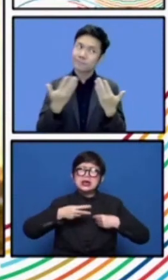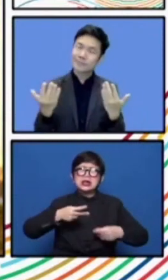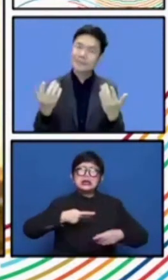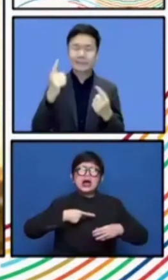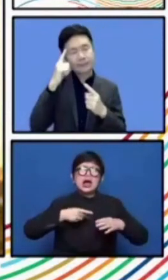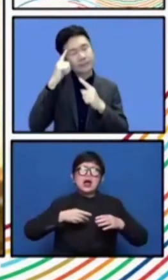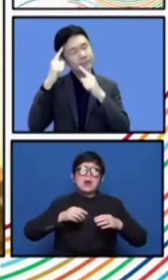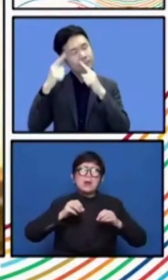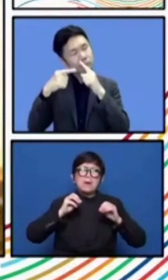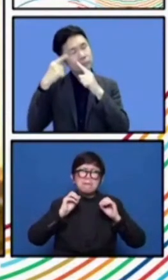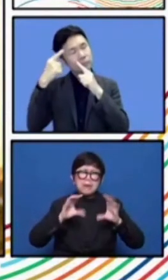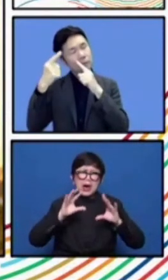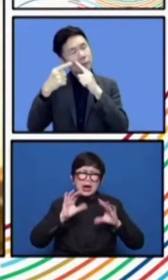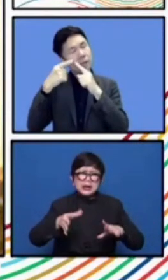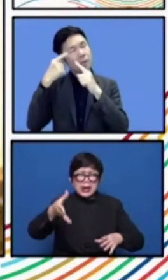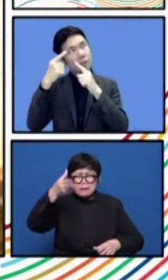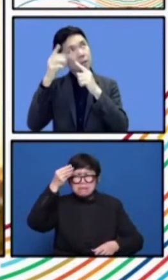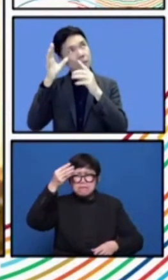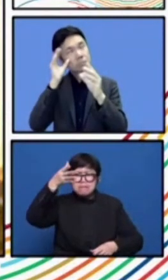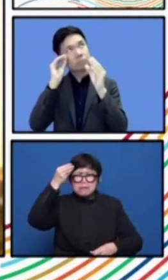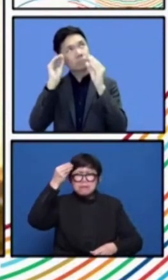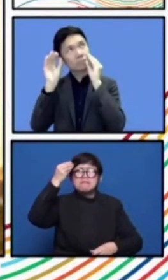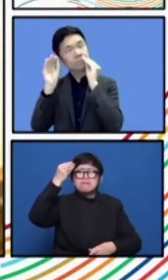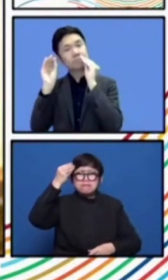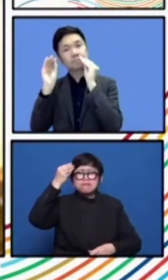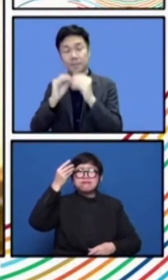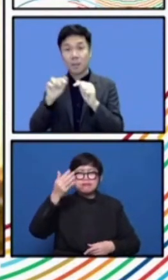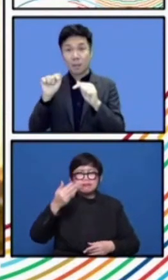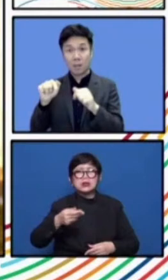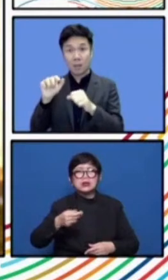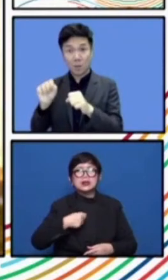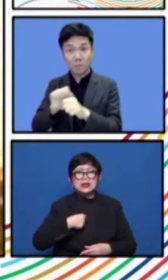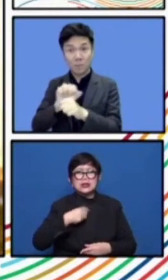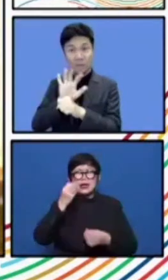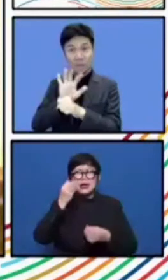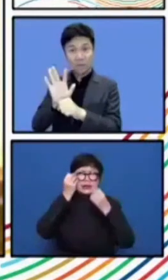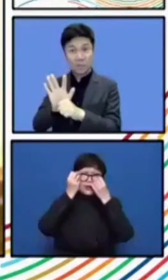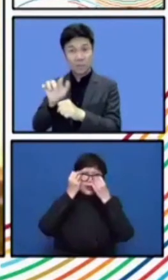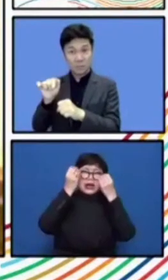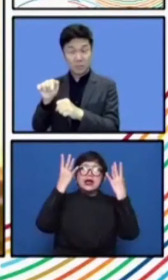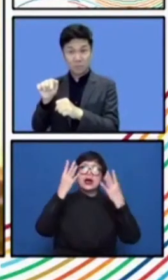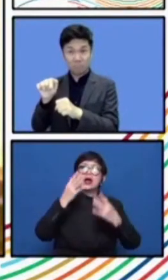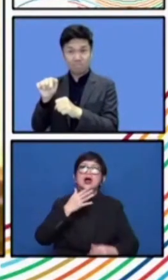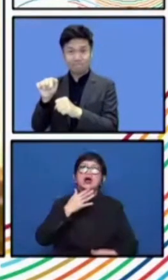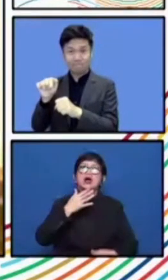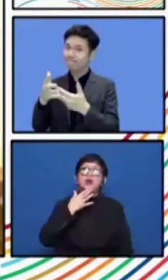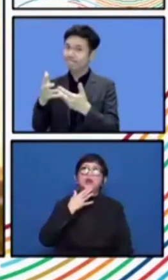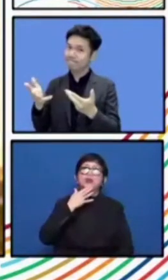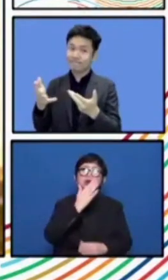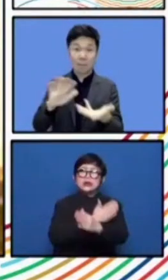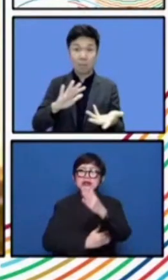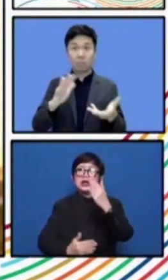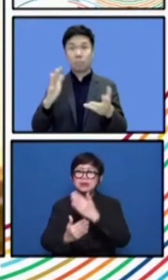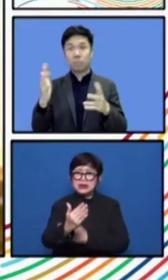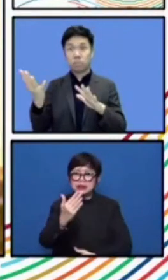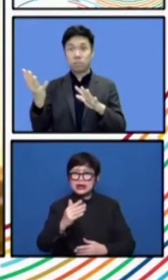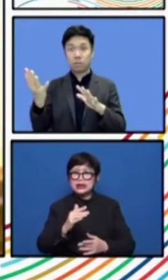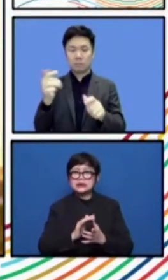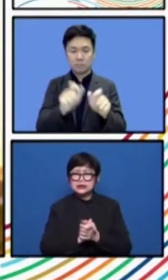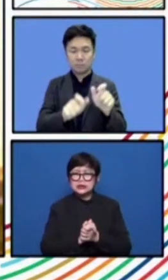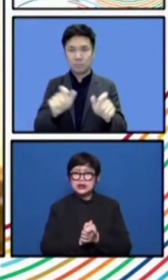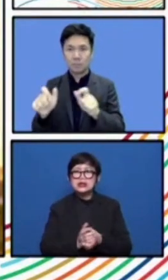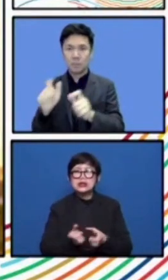importantly our realization that a person with disabilities are among the most vulnerable population that lost their income